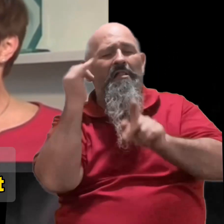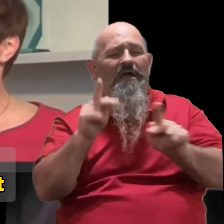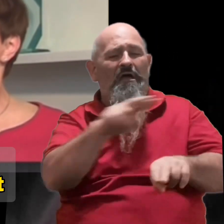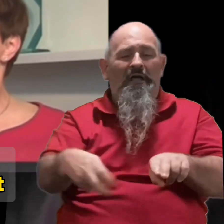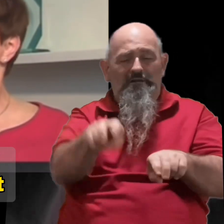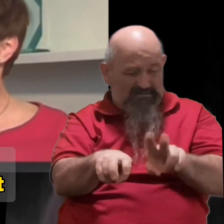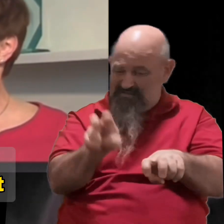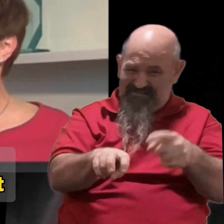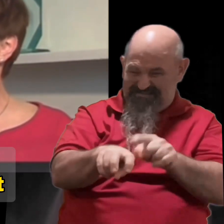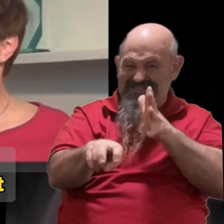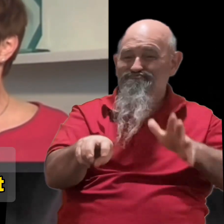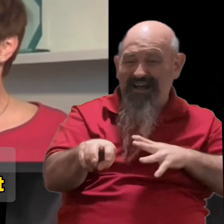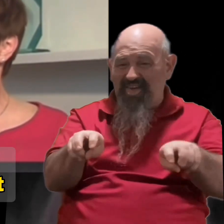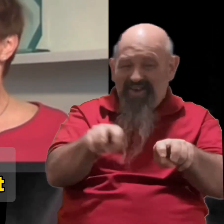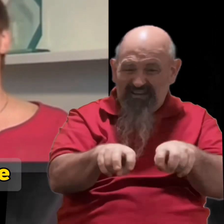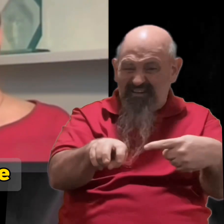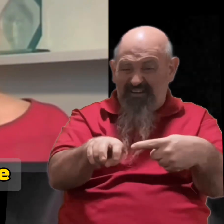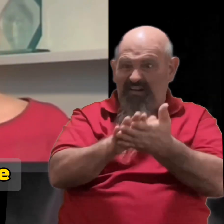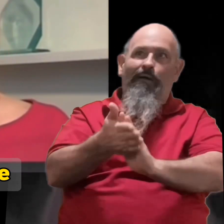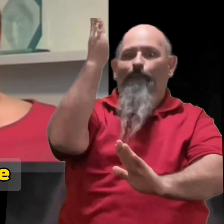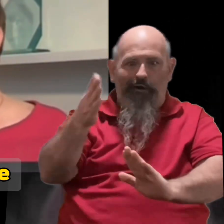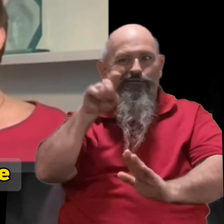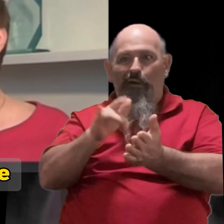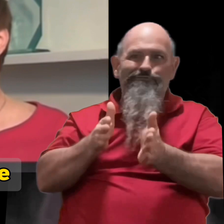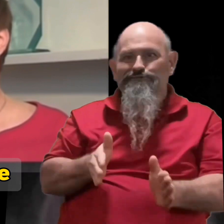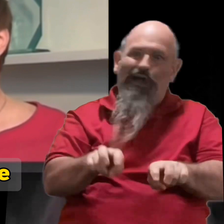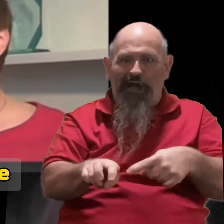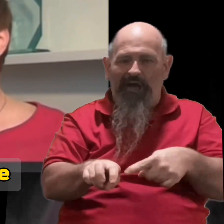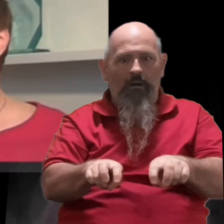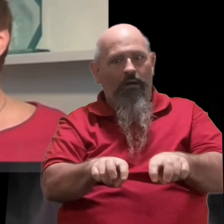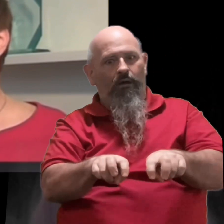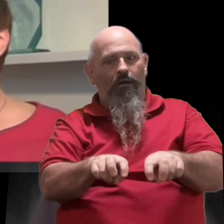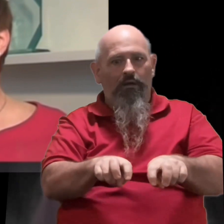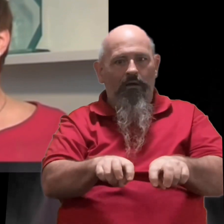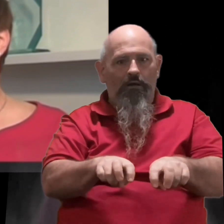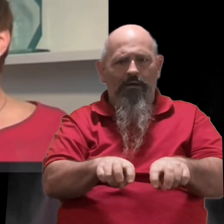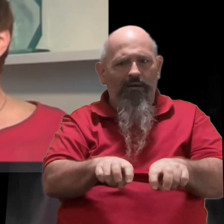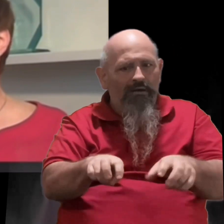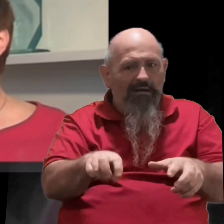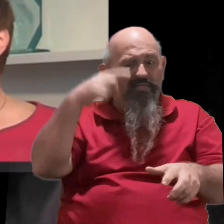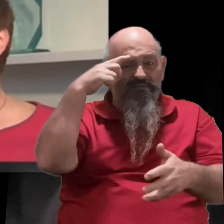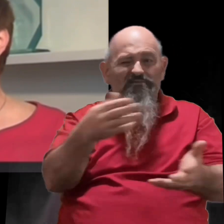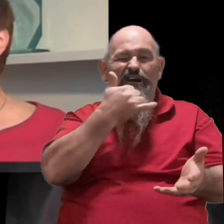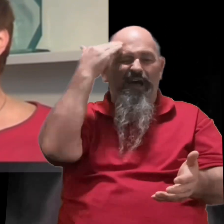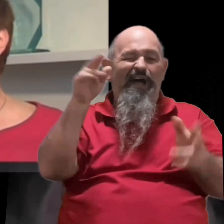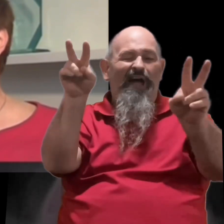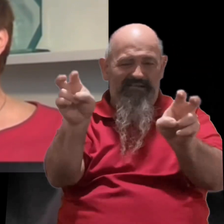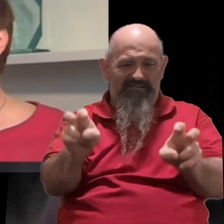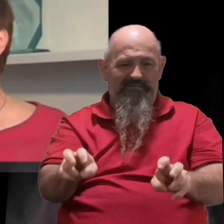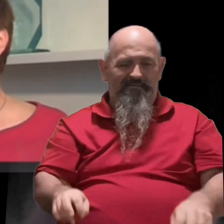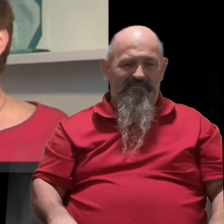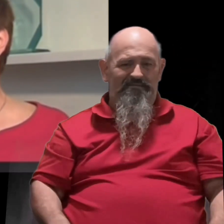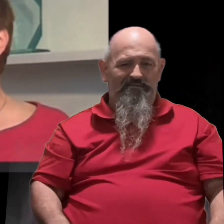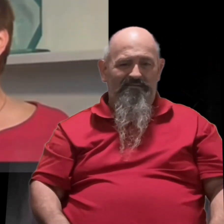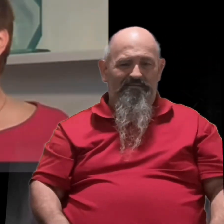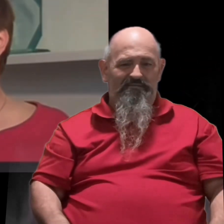what if they sit the child next to a woman and she turns out to be an abuser? I think it's wrong-headed.